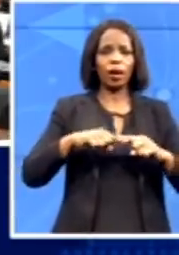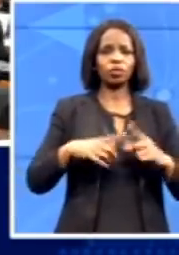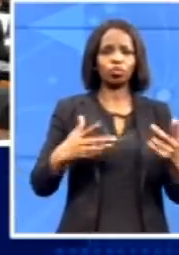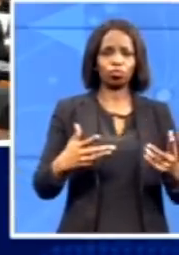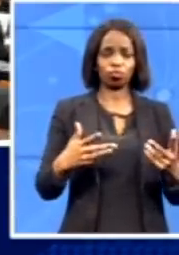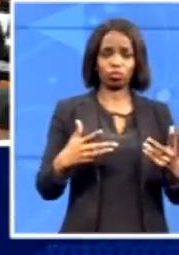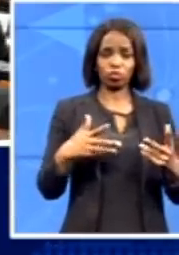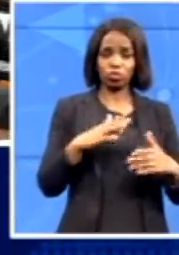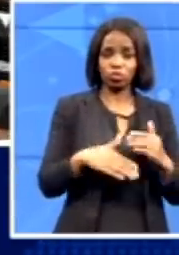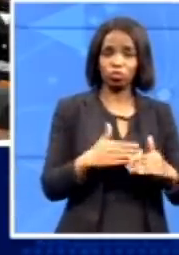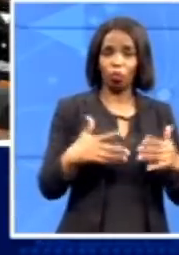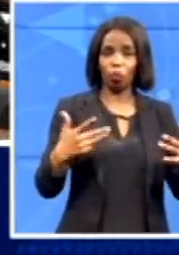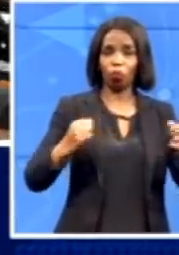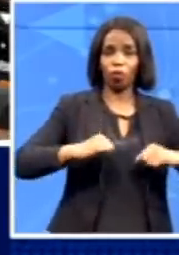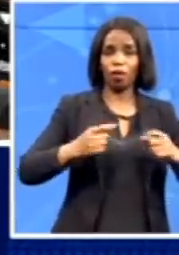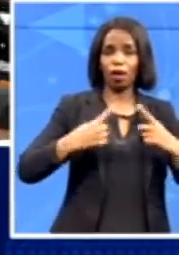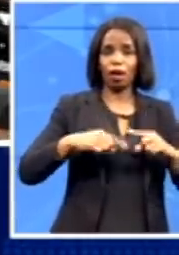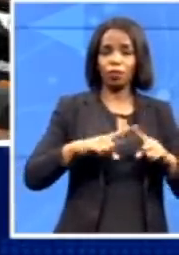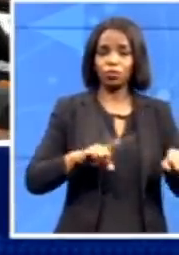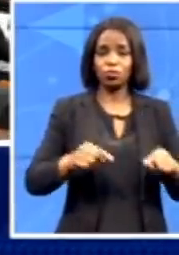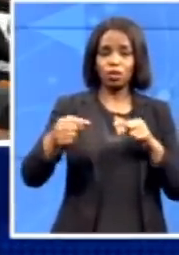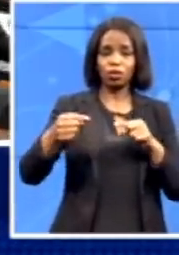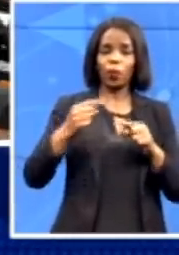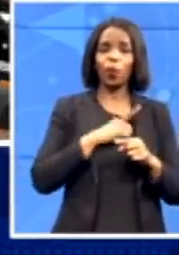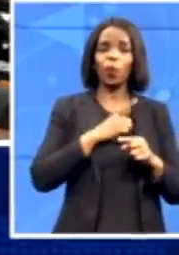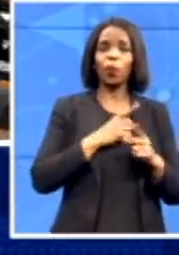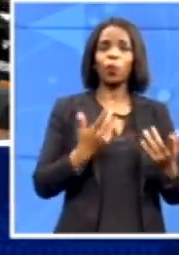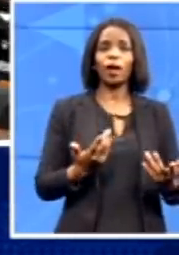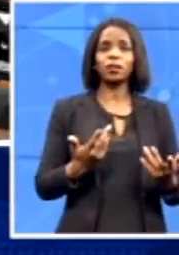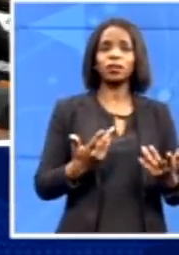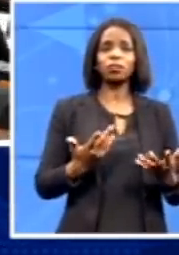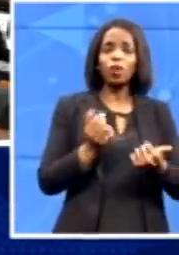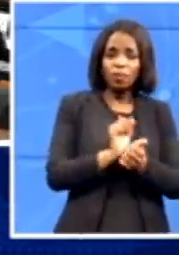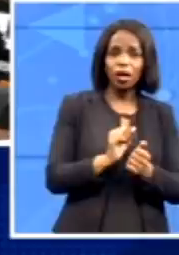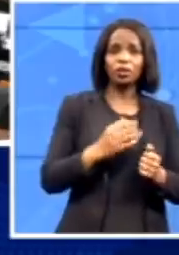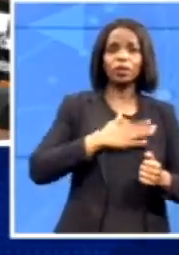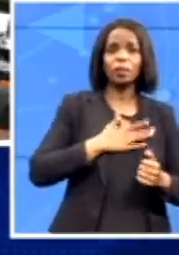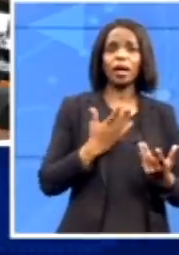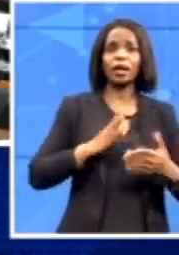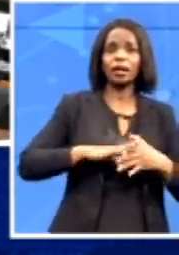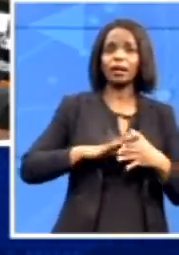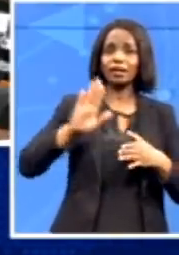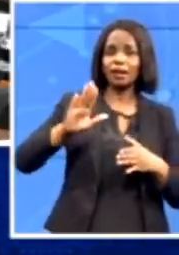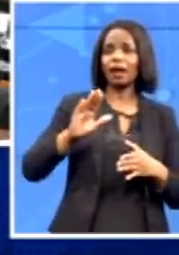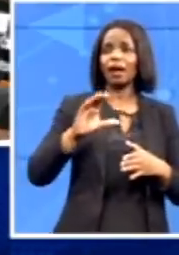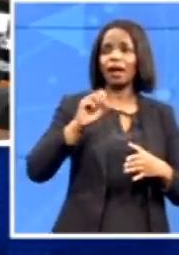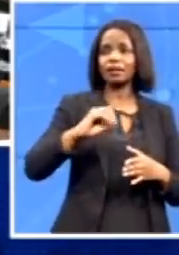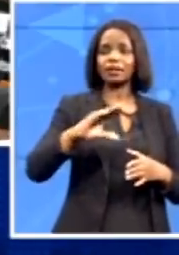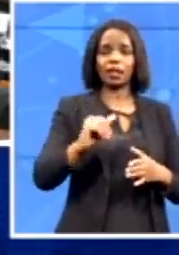especially because you're bound by the decision of the SCA. So if you want to extend that particular narrative, allow us to go